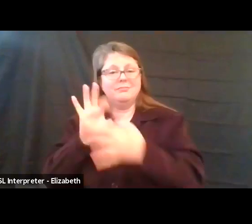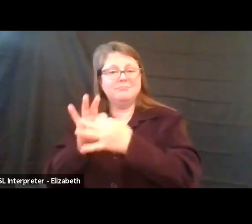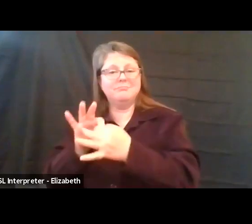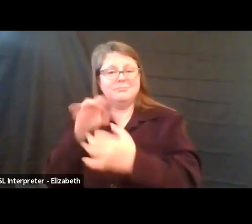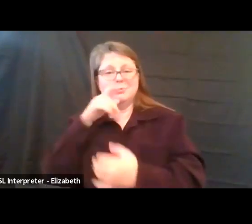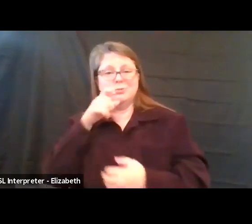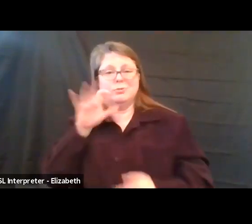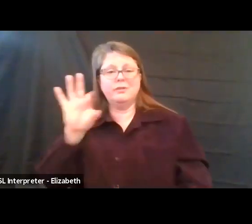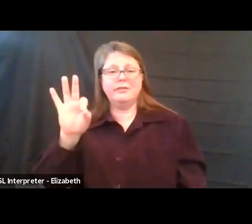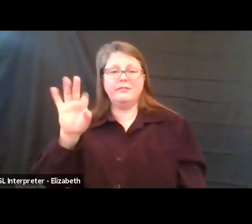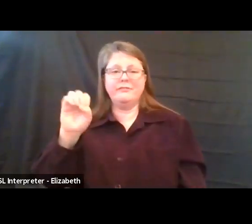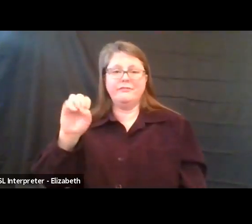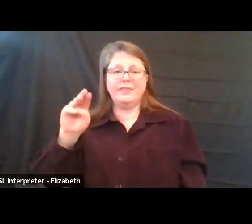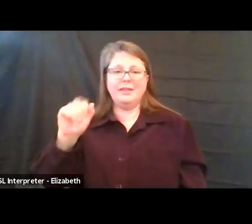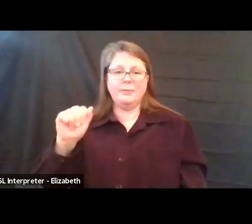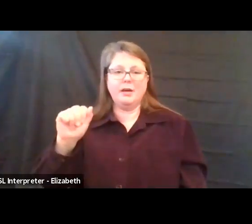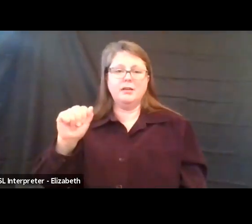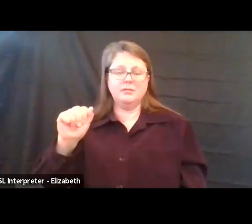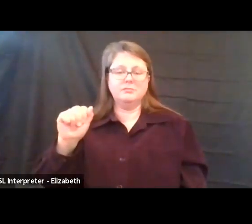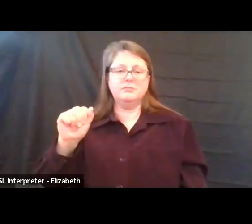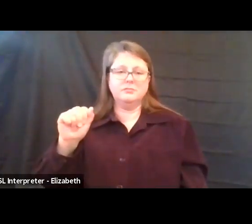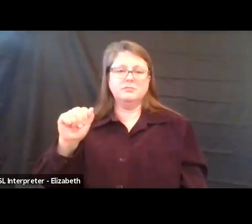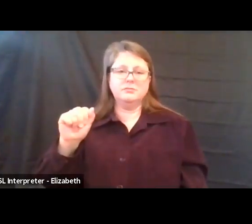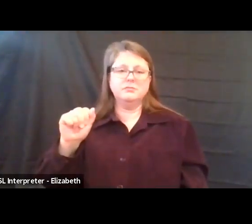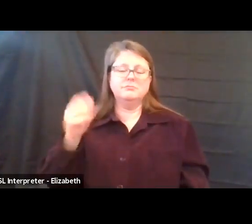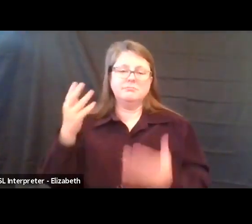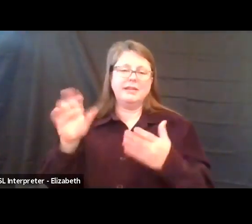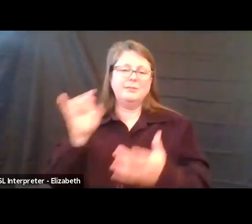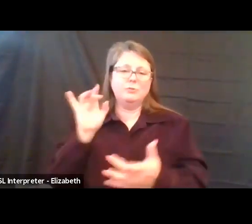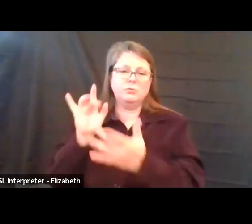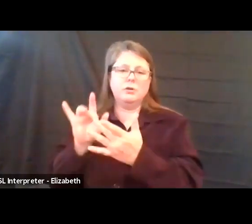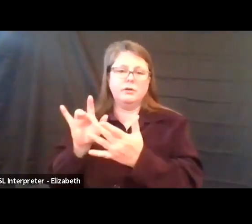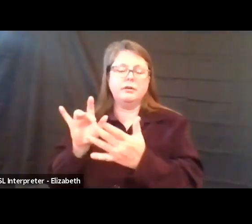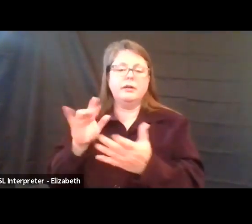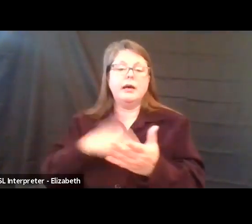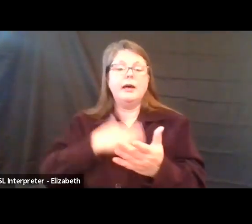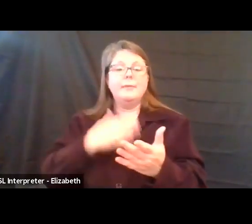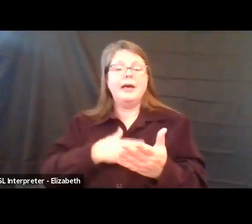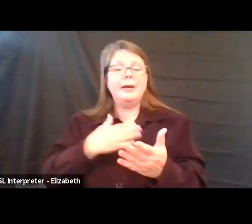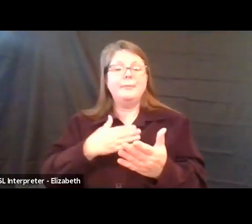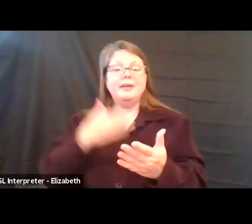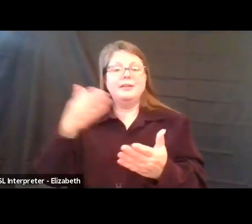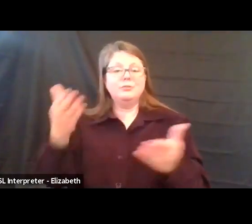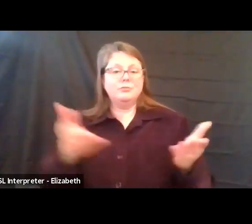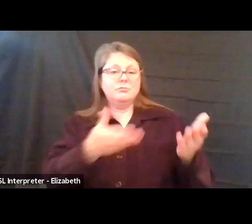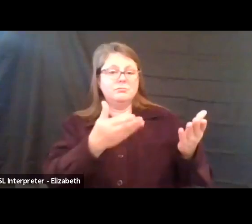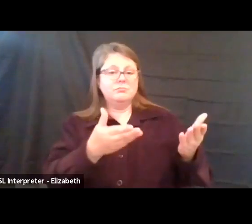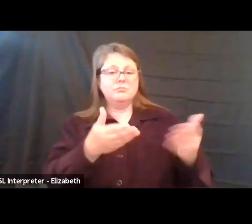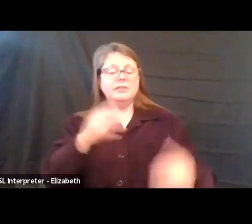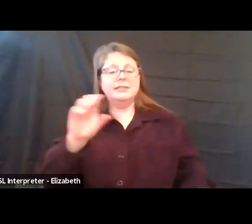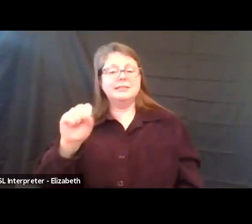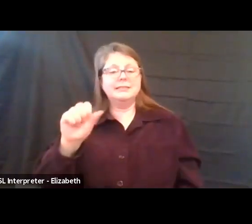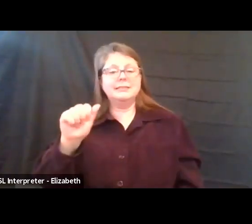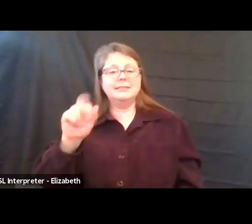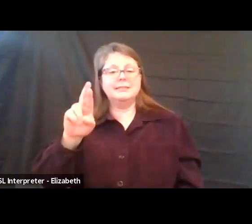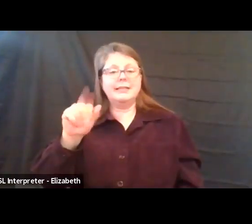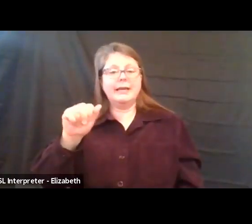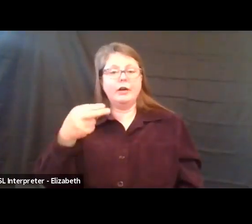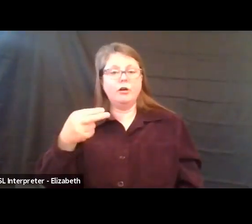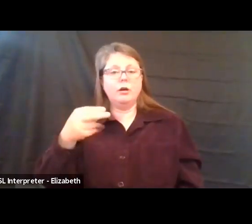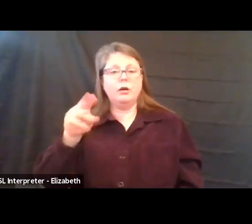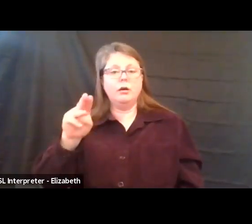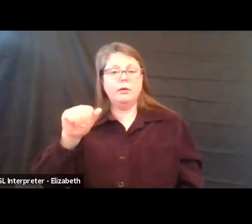of different reasons. I am happy to have Sarah Malik here, who is with FEMA with Region